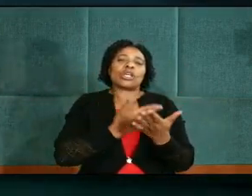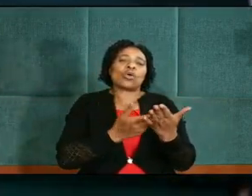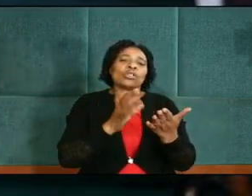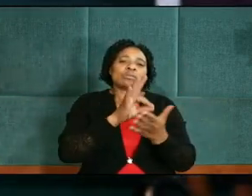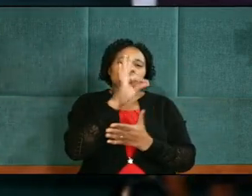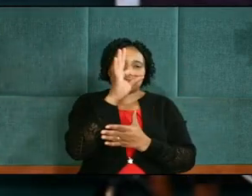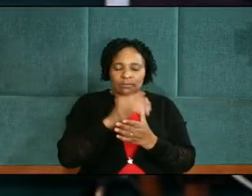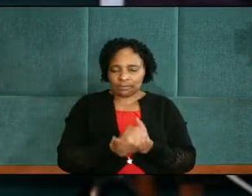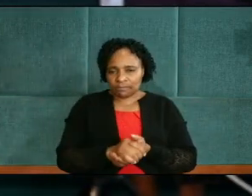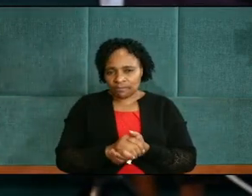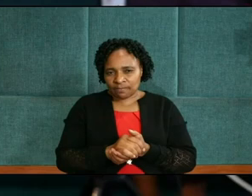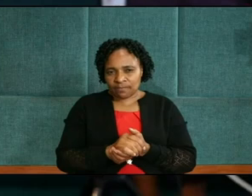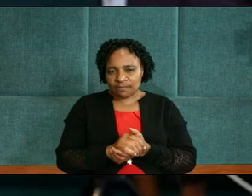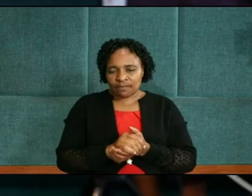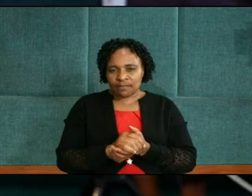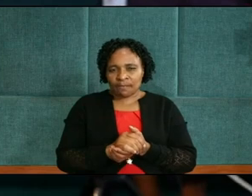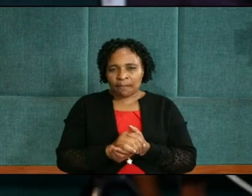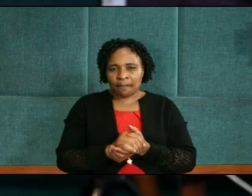Holy Ghost.